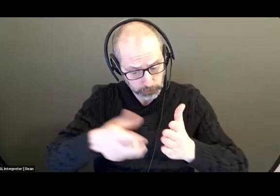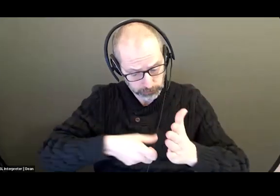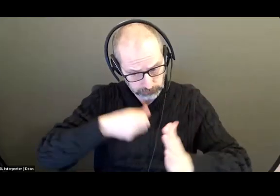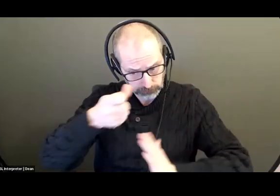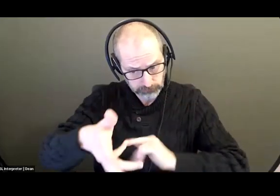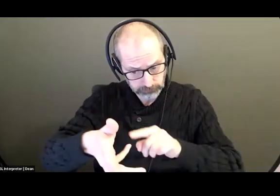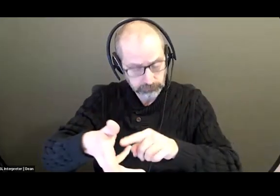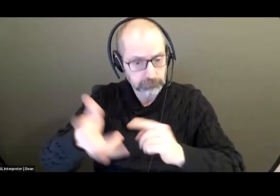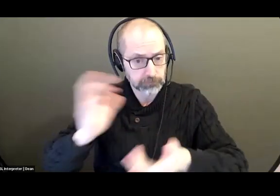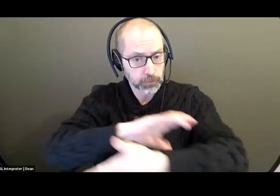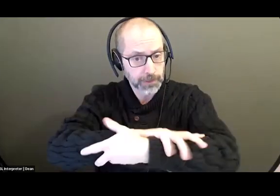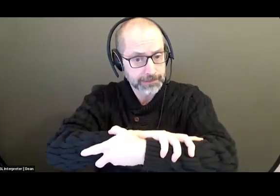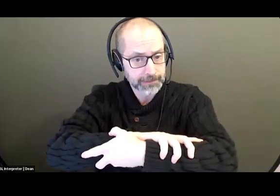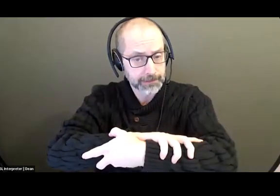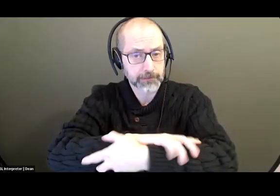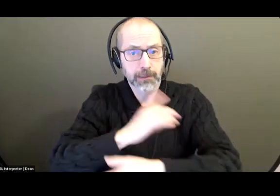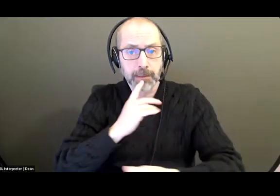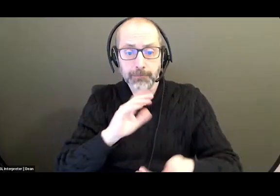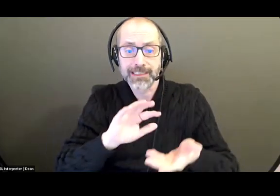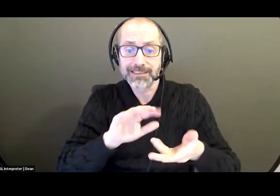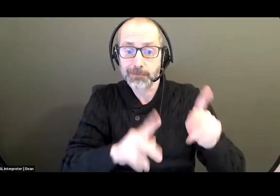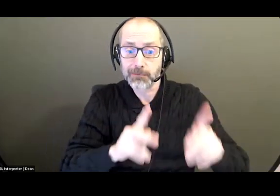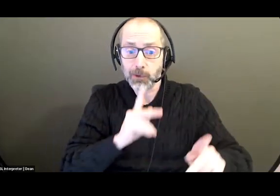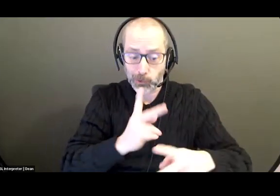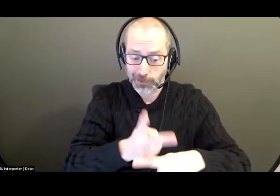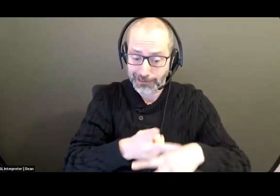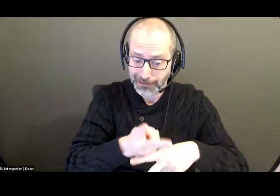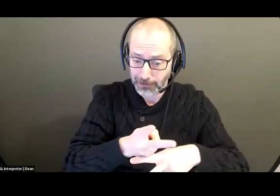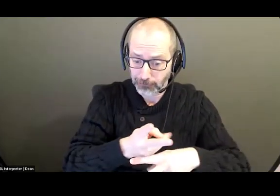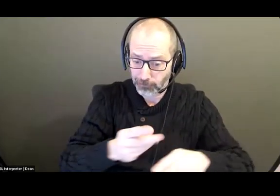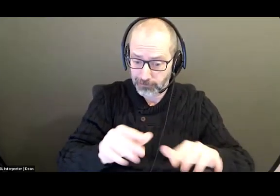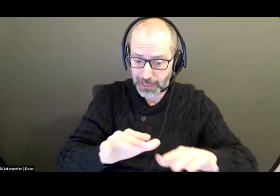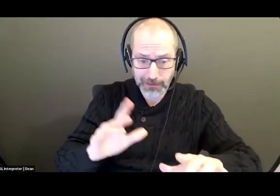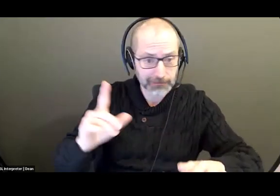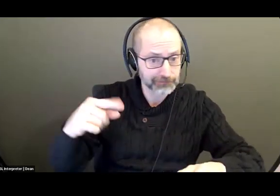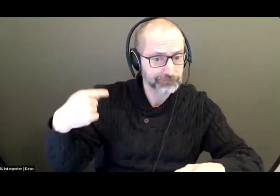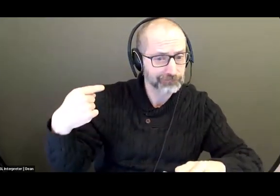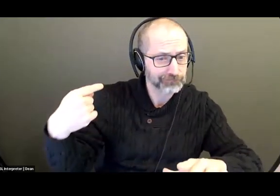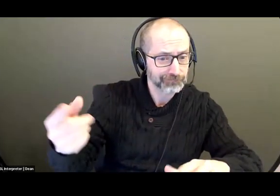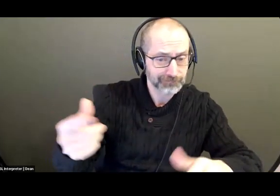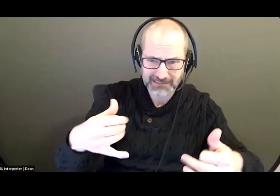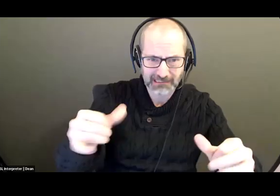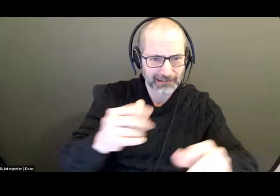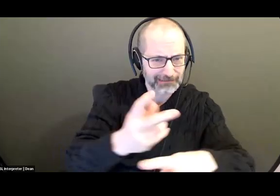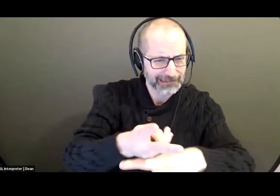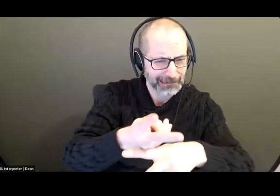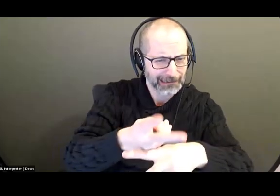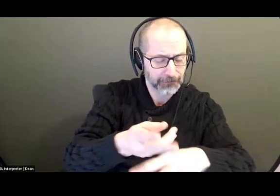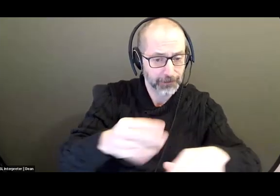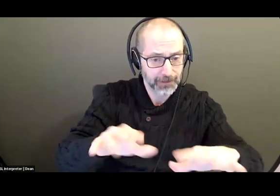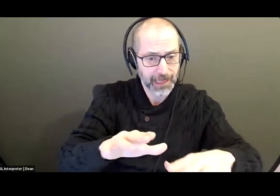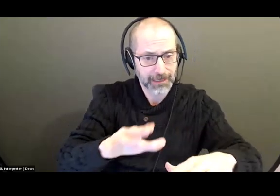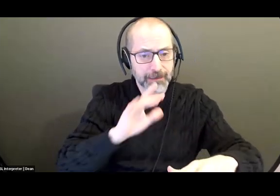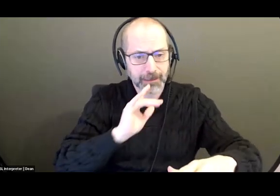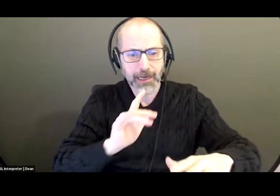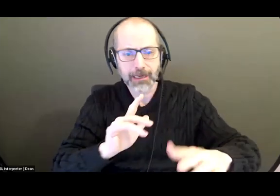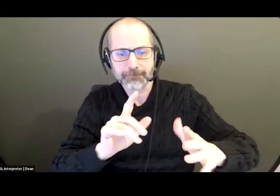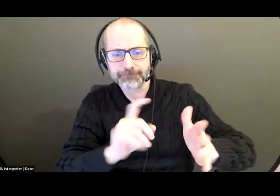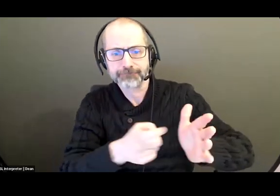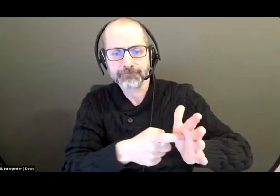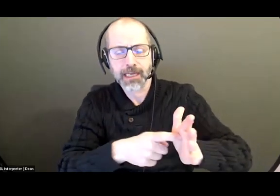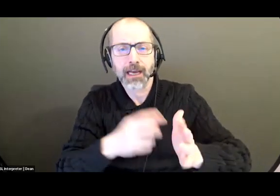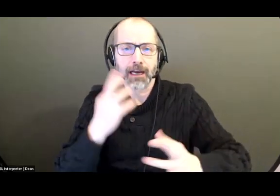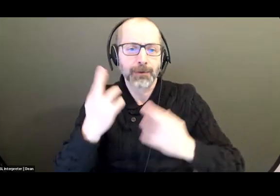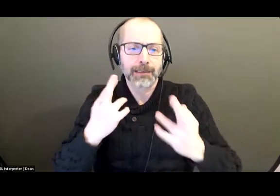Part of my ongoing commitment to truth and reconciliation is learning about the histories of the communities who have cared for this land